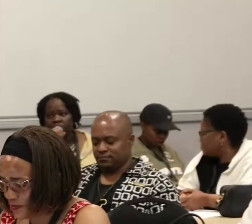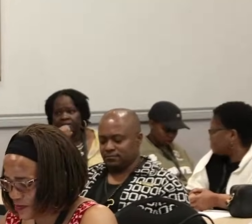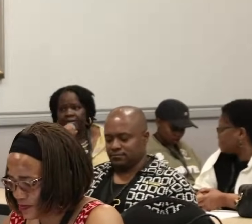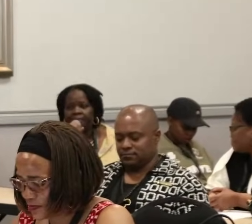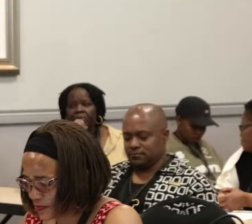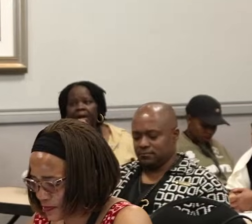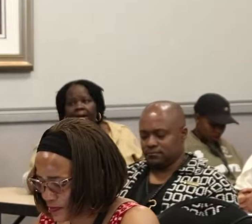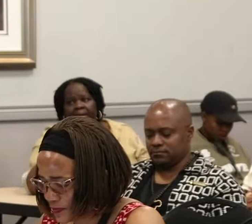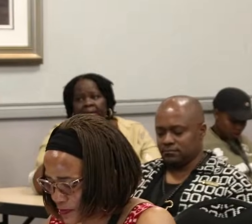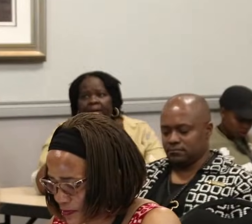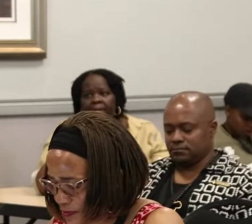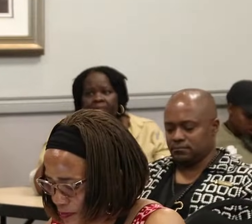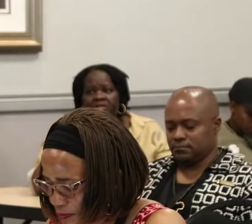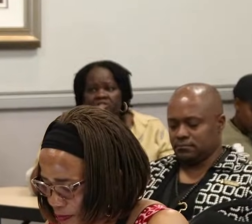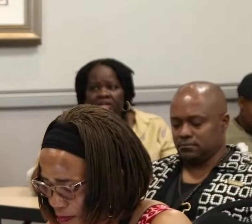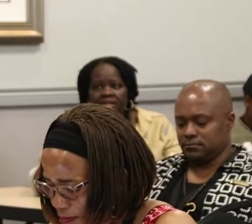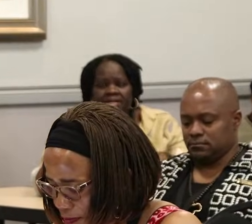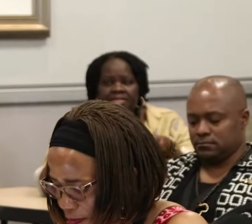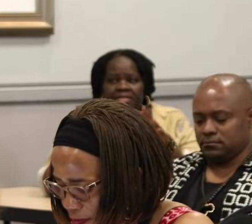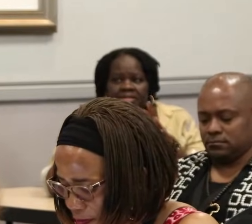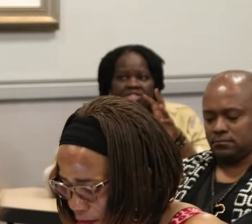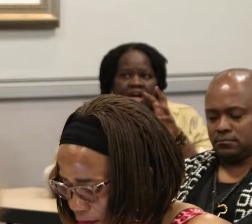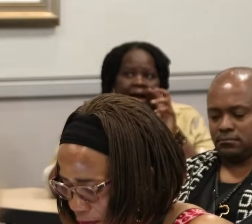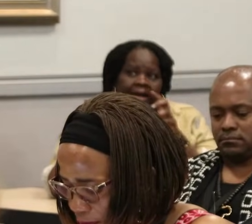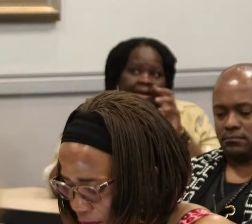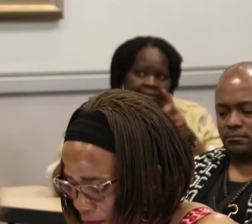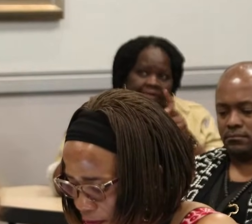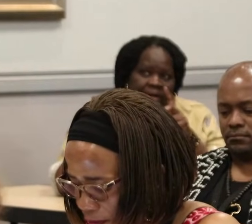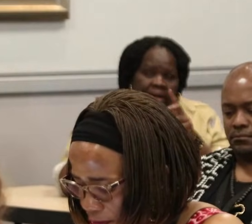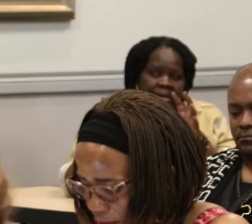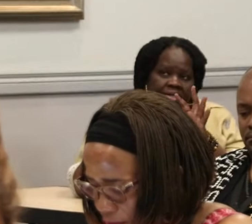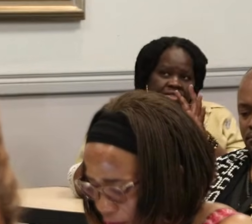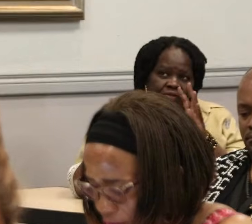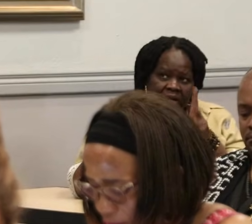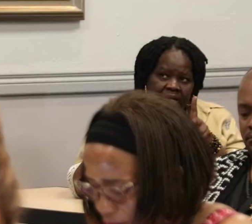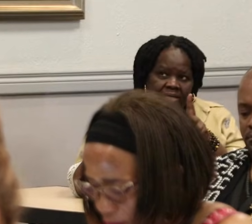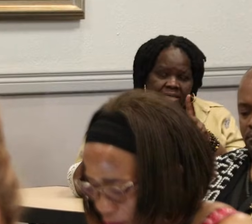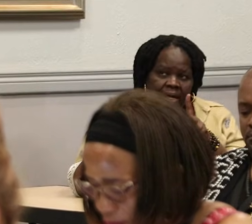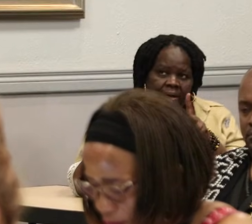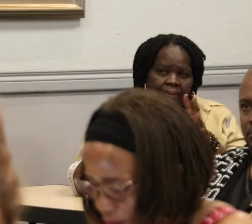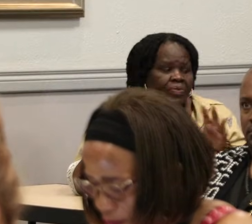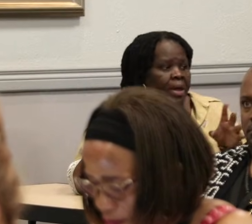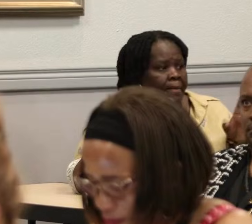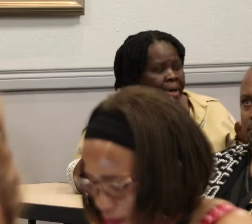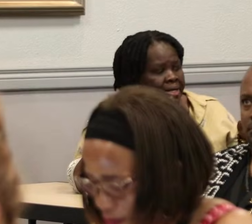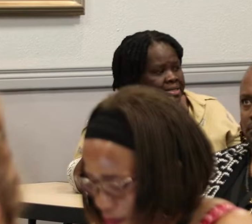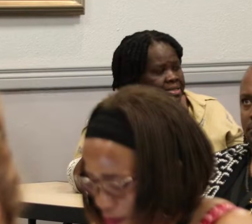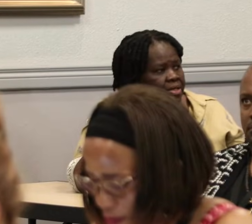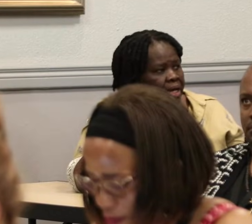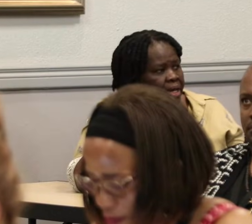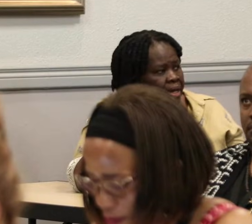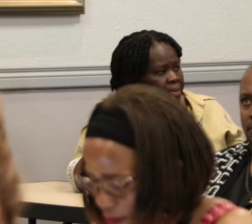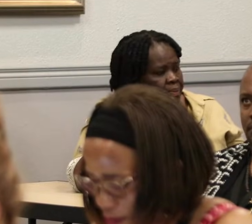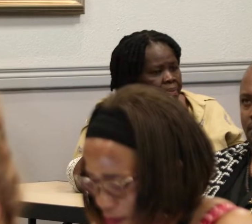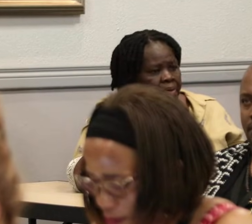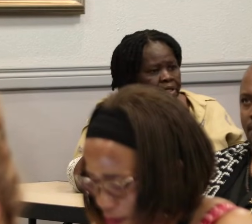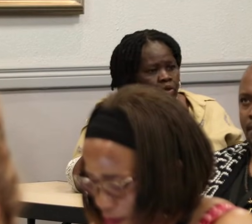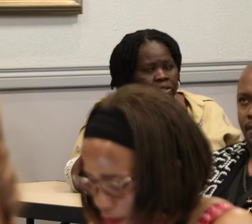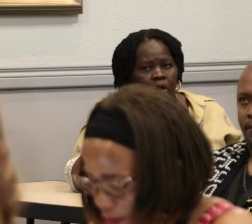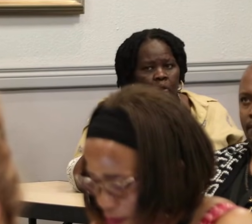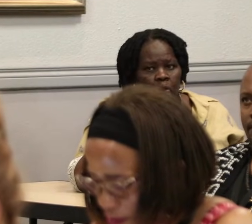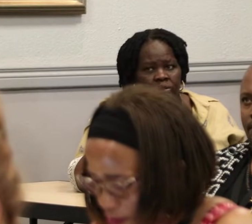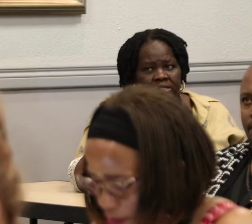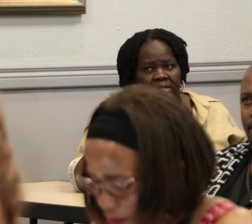Look, Chair, I really appreciate that it is high level and is very critical. But